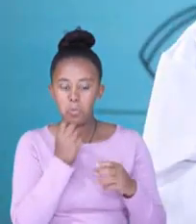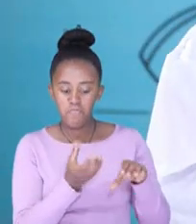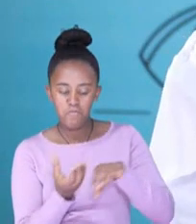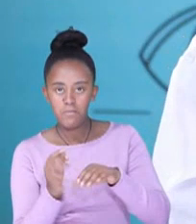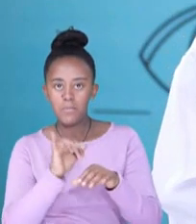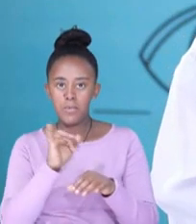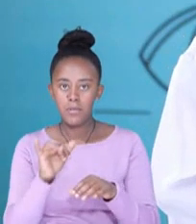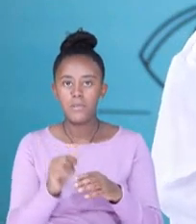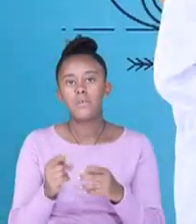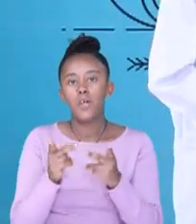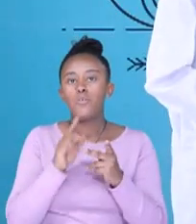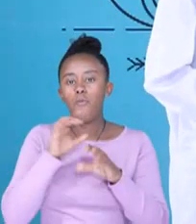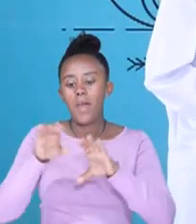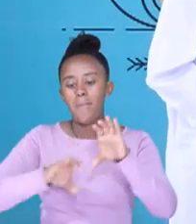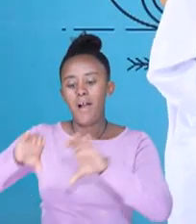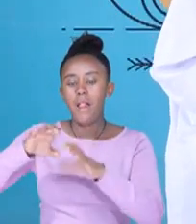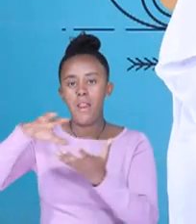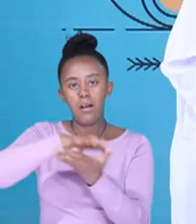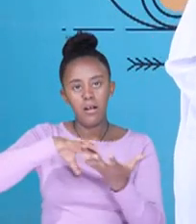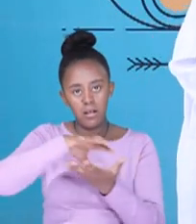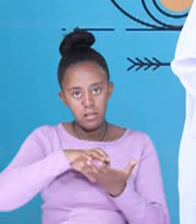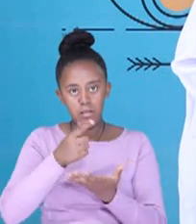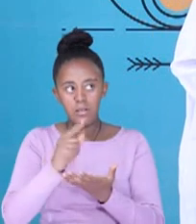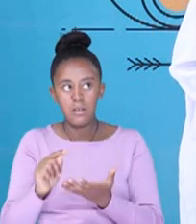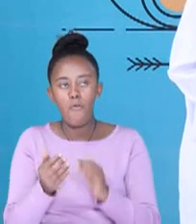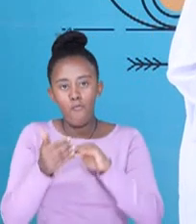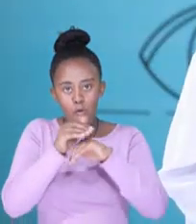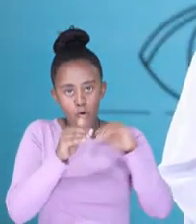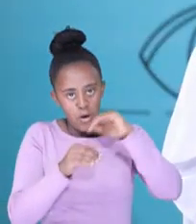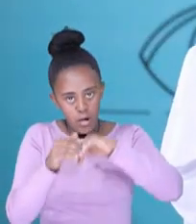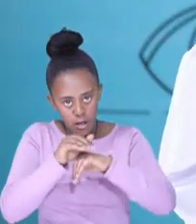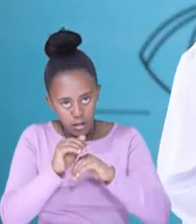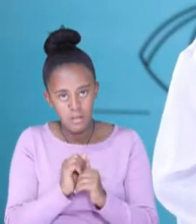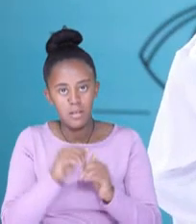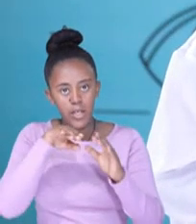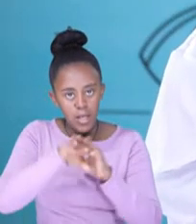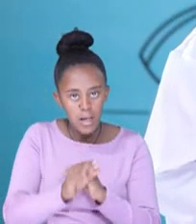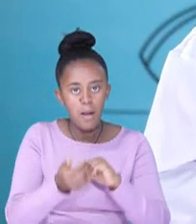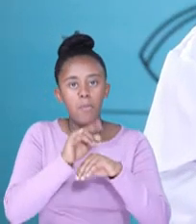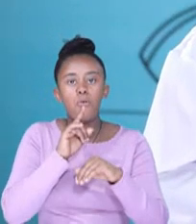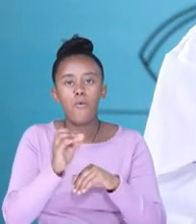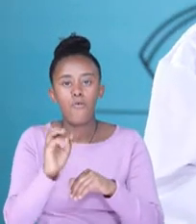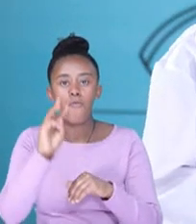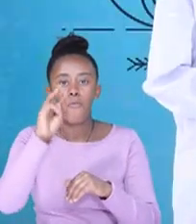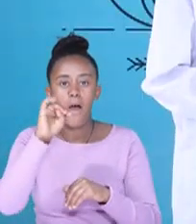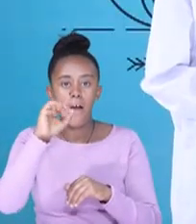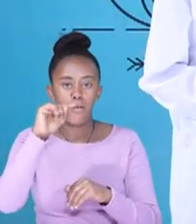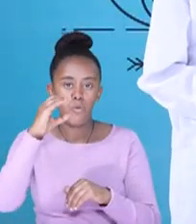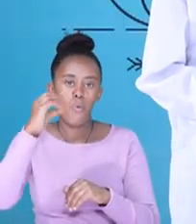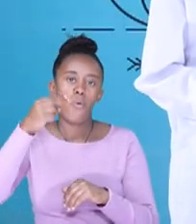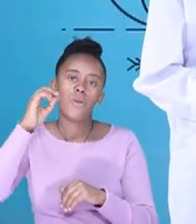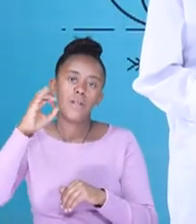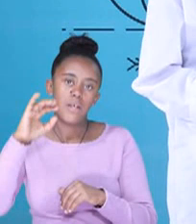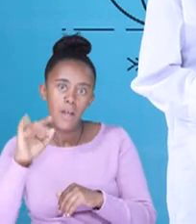of chemical reaction. And the name of this folding in the inner membrane of mitochondria is known